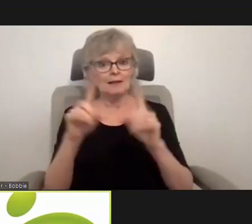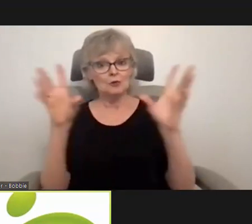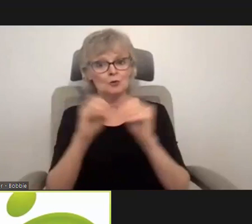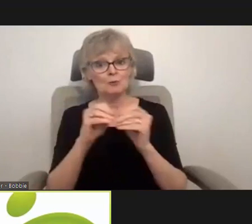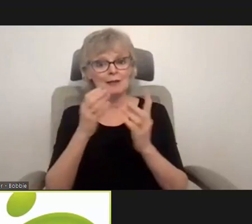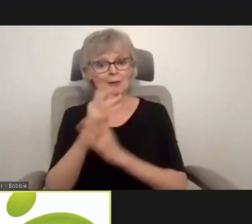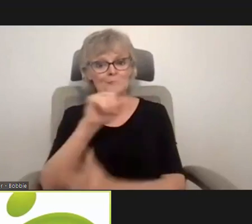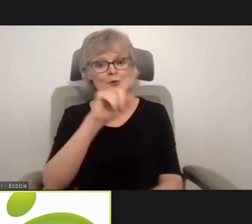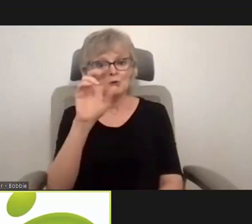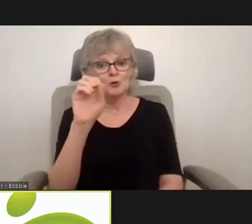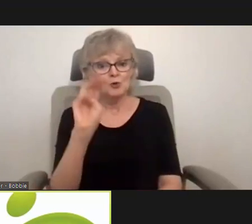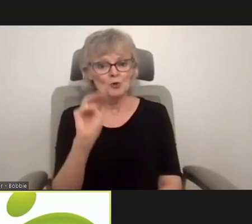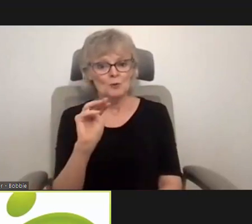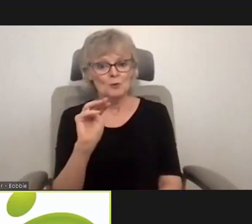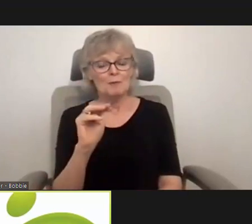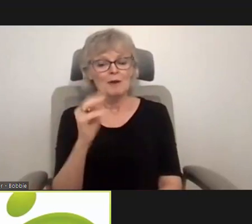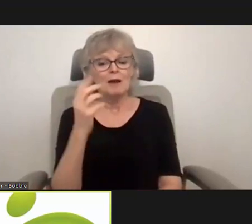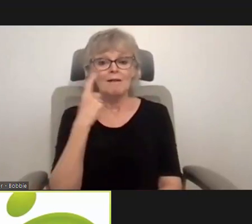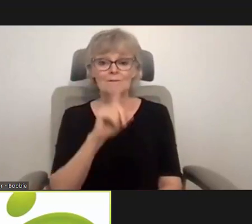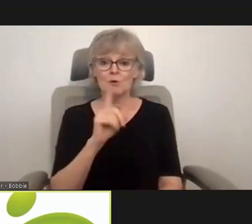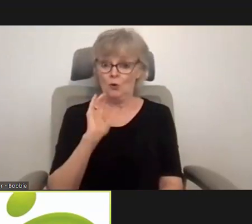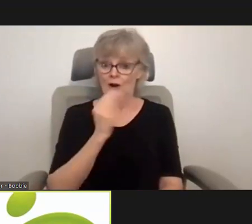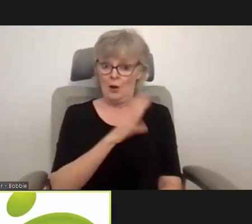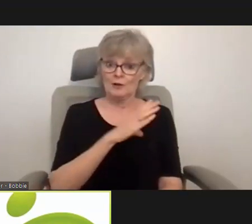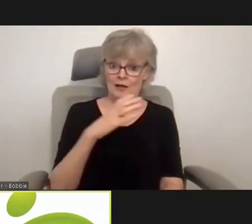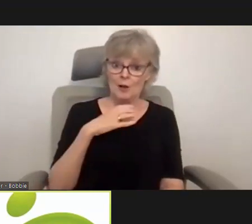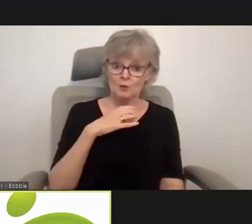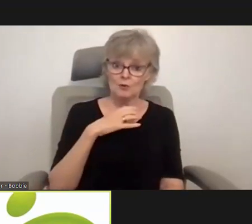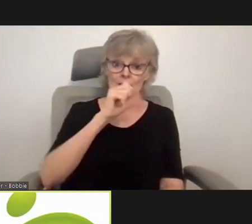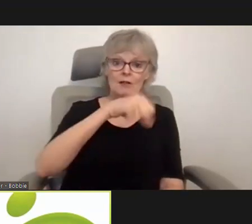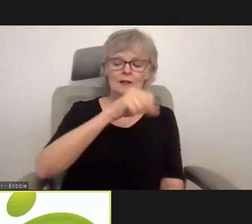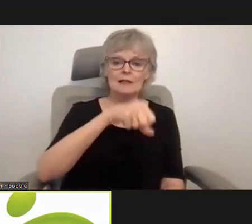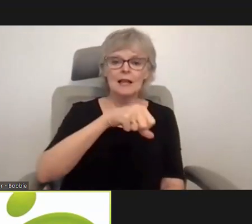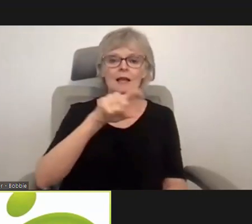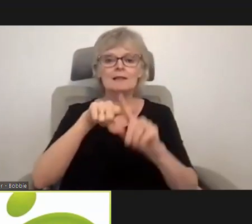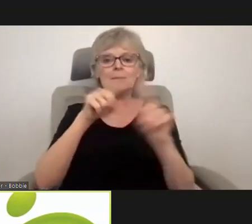Not just for our council, but